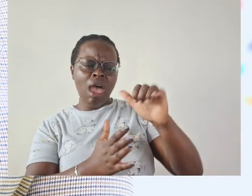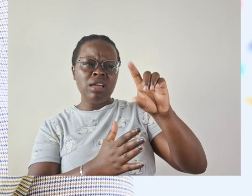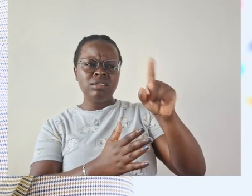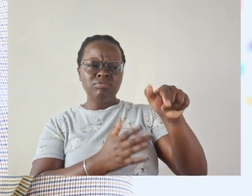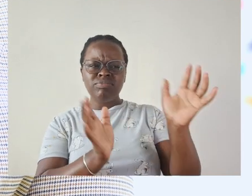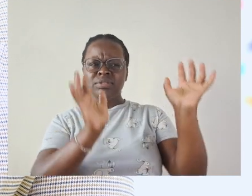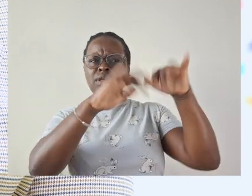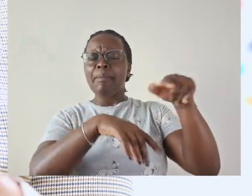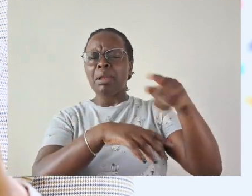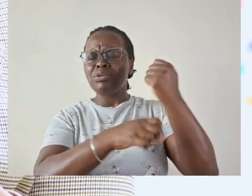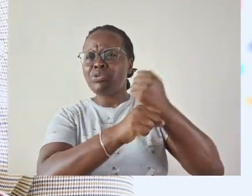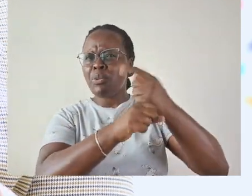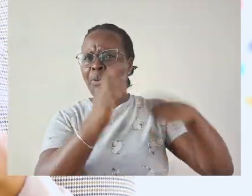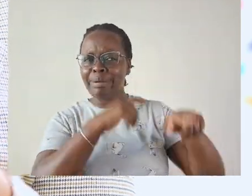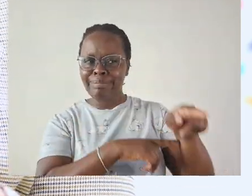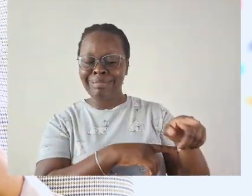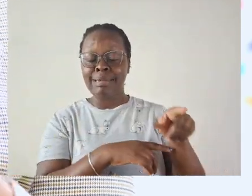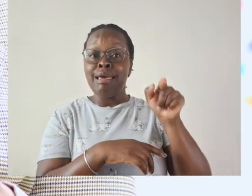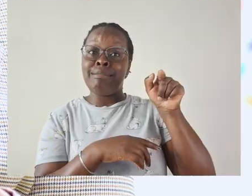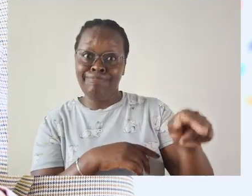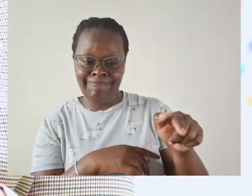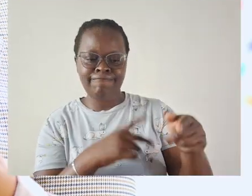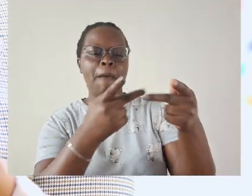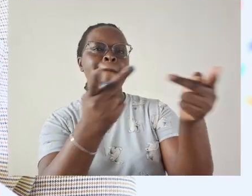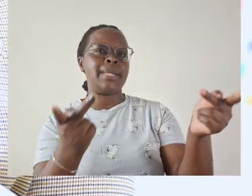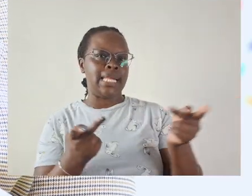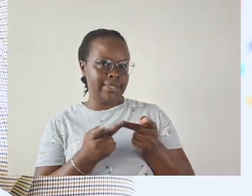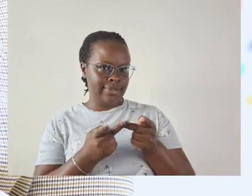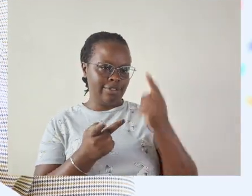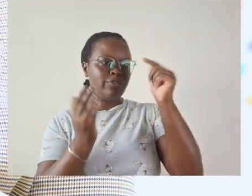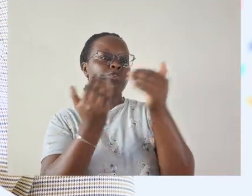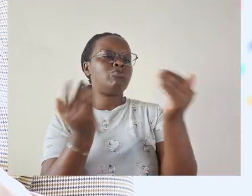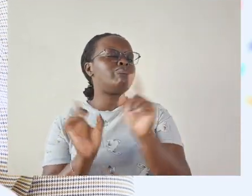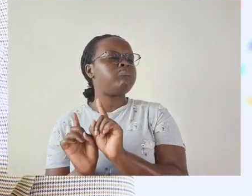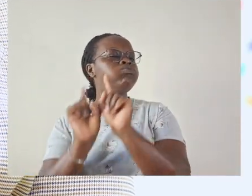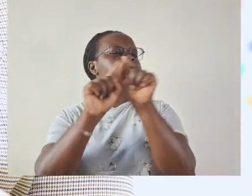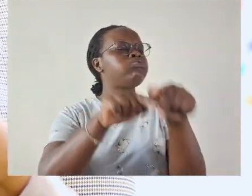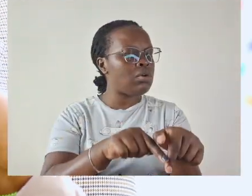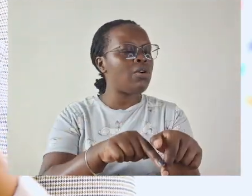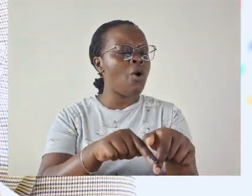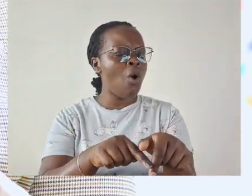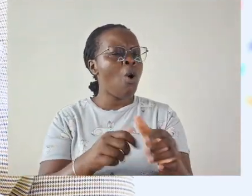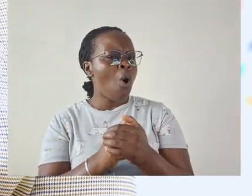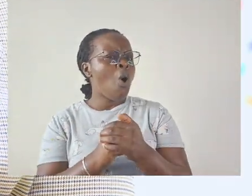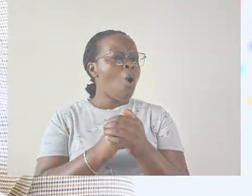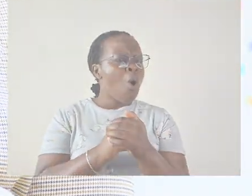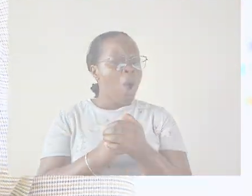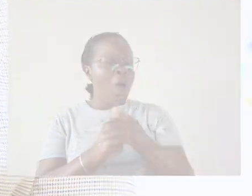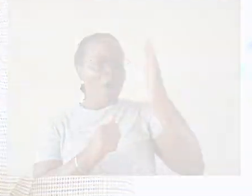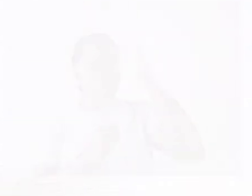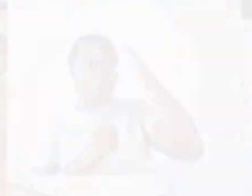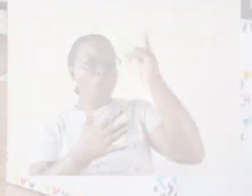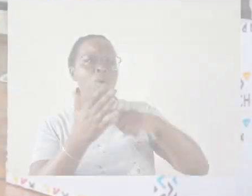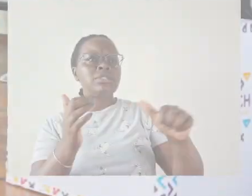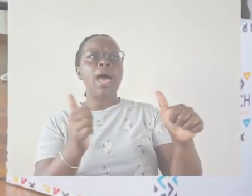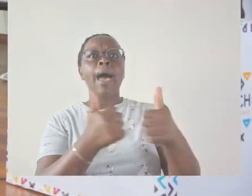So here we are on platforms. So we are providing platforms for children to be able to inform the EdTech policies in